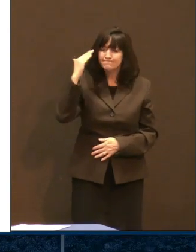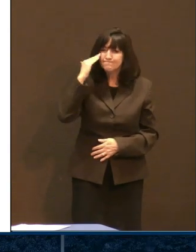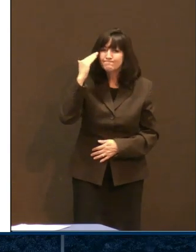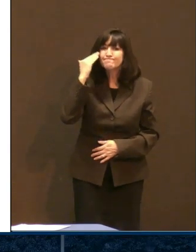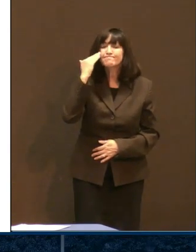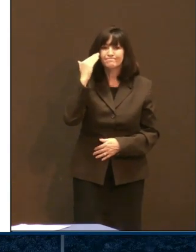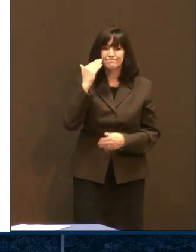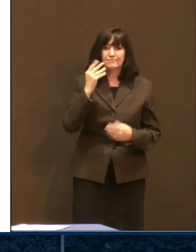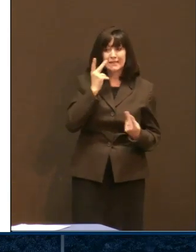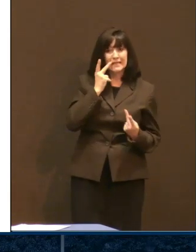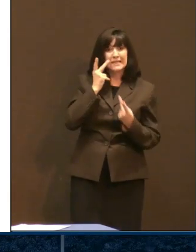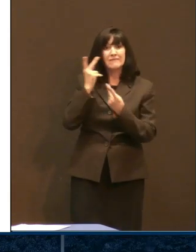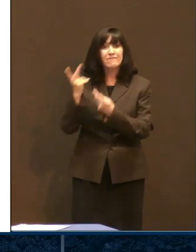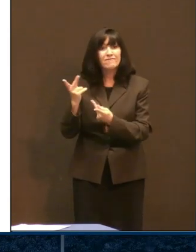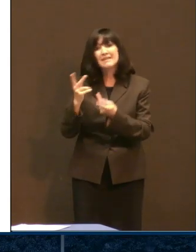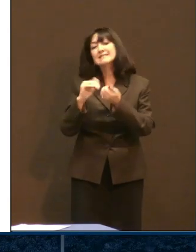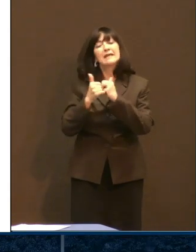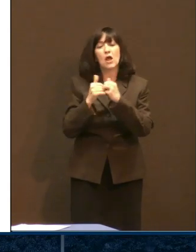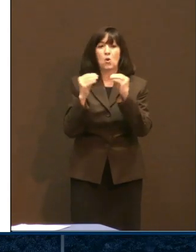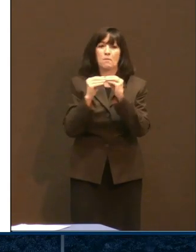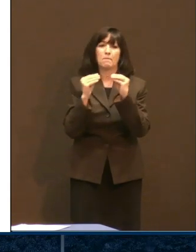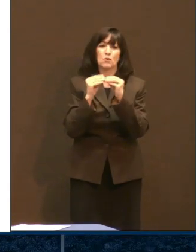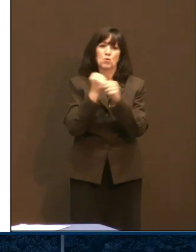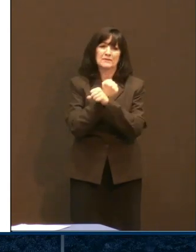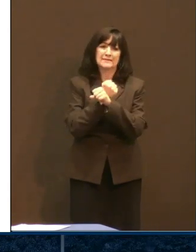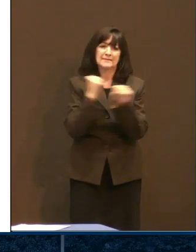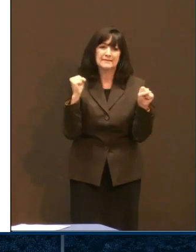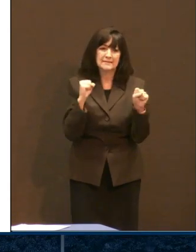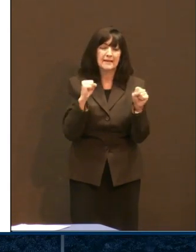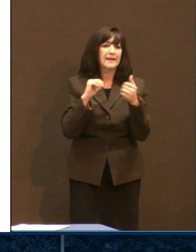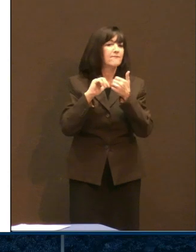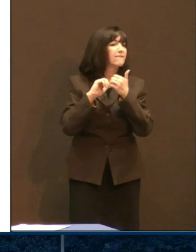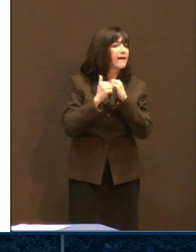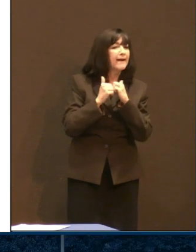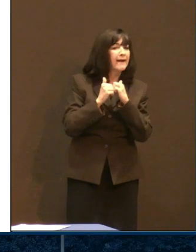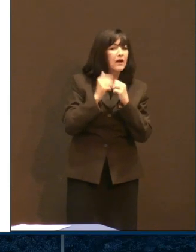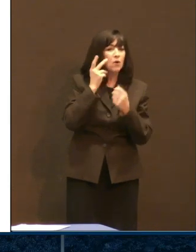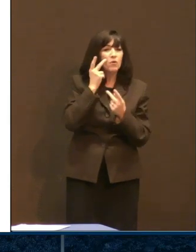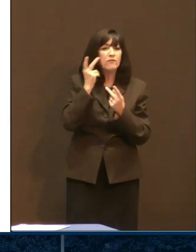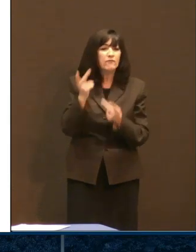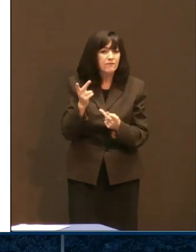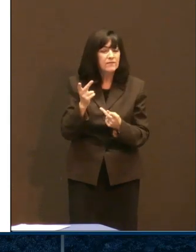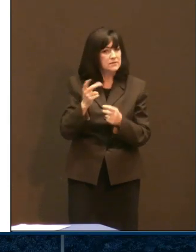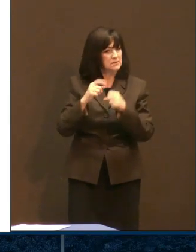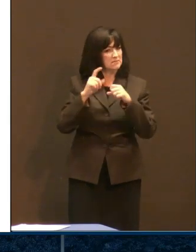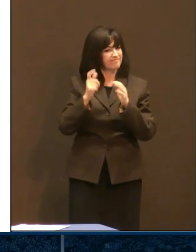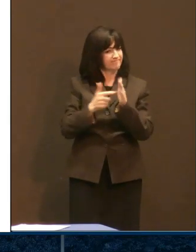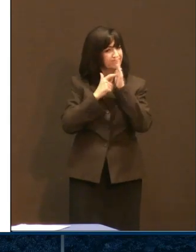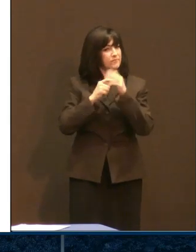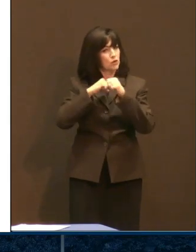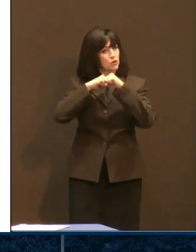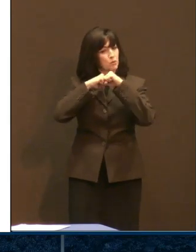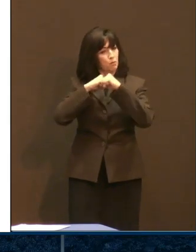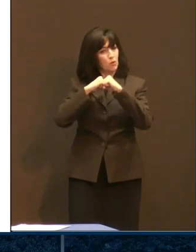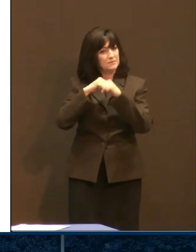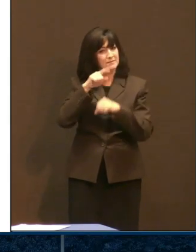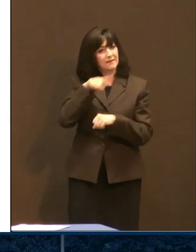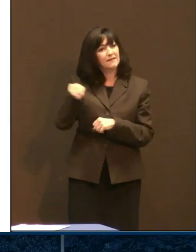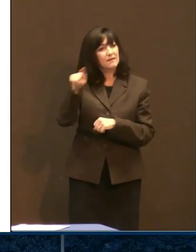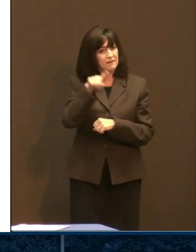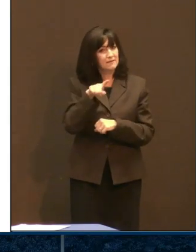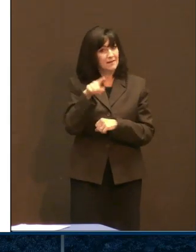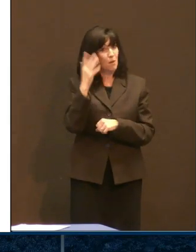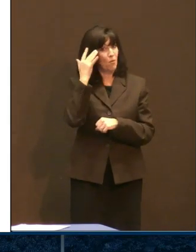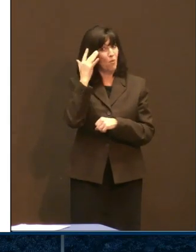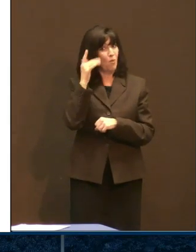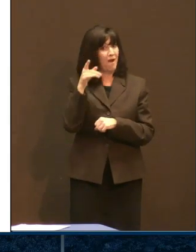visit moms and dads, grandmoms and granddads, while protecting them because they're the most vulnerable. But